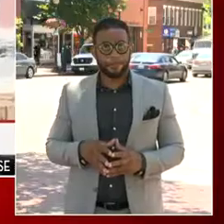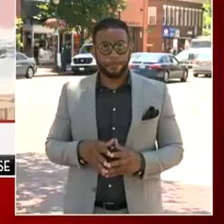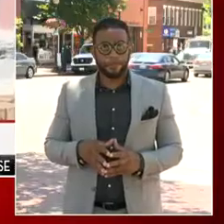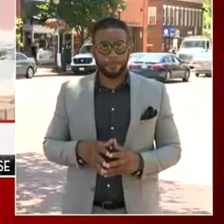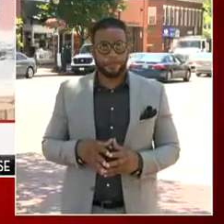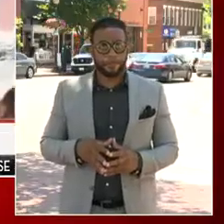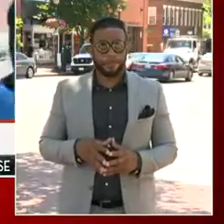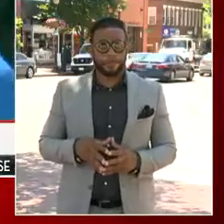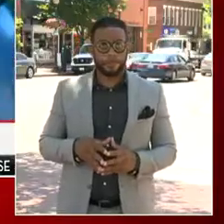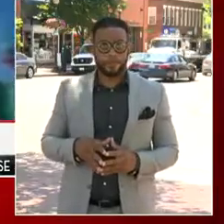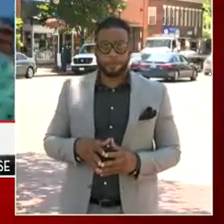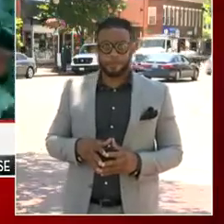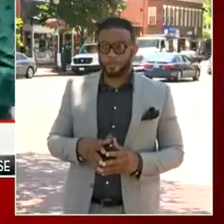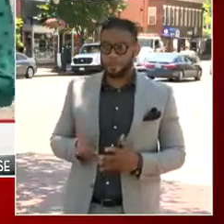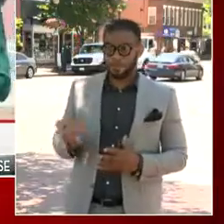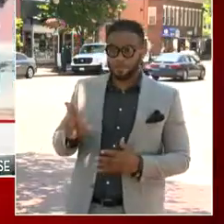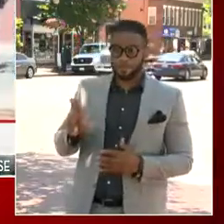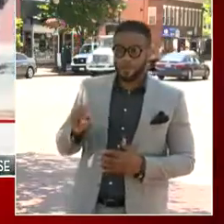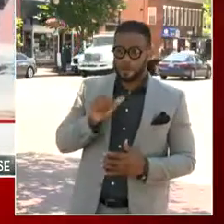Oh.